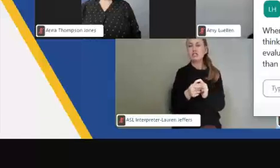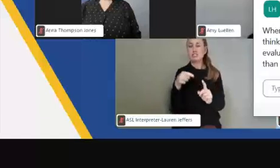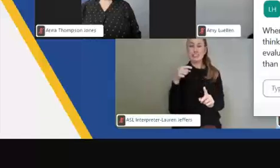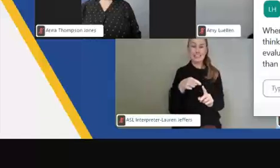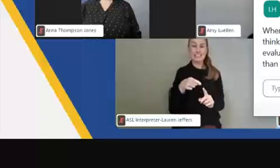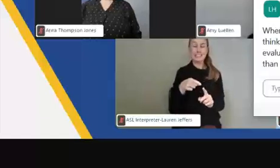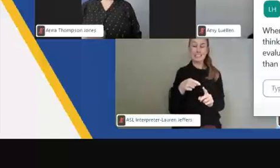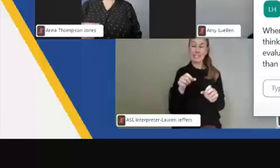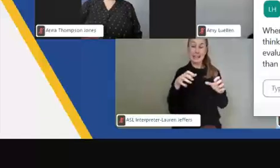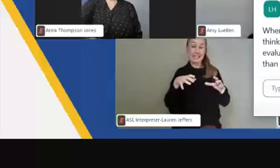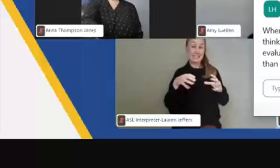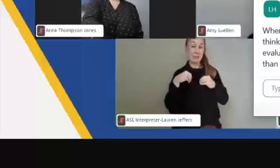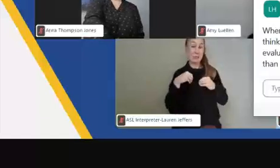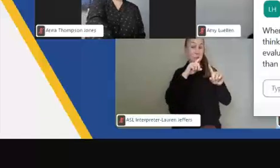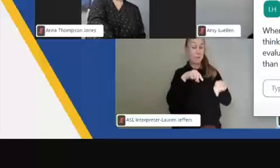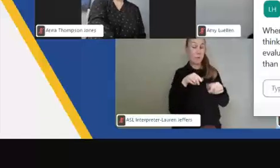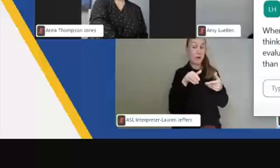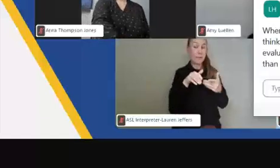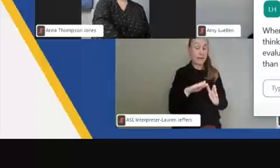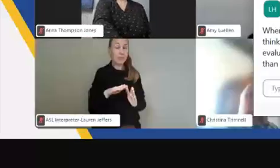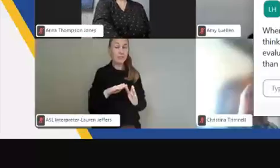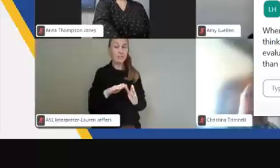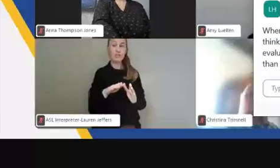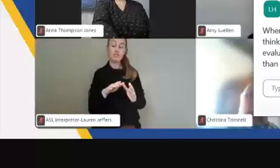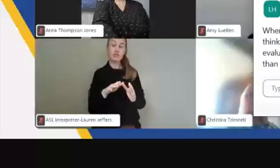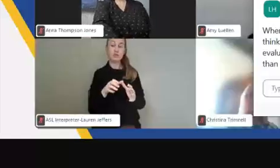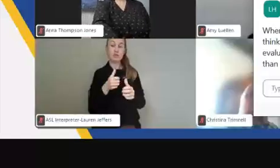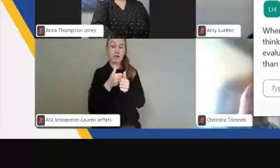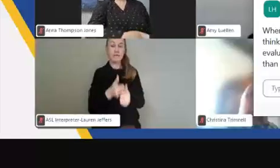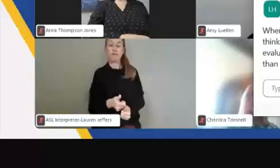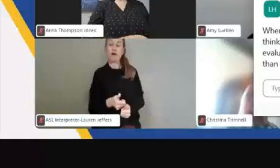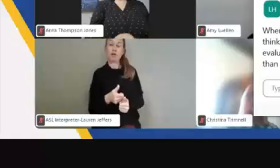and as a way for the council to stay up to date on the spill progress.